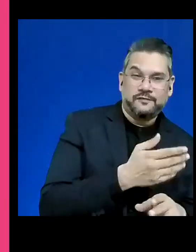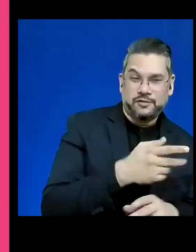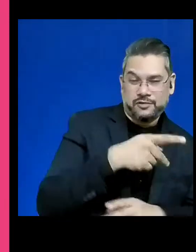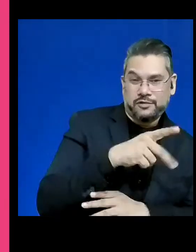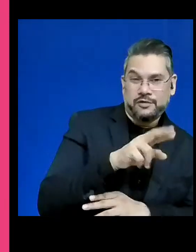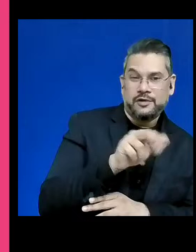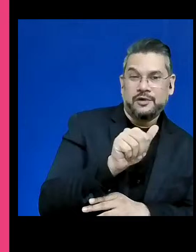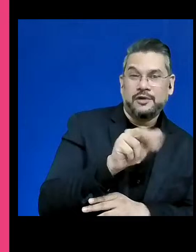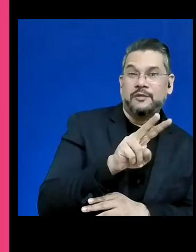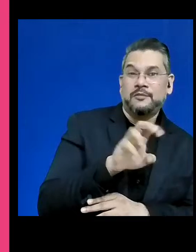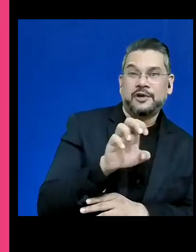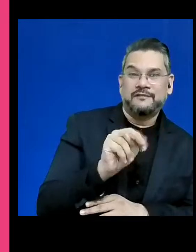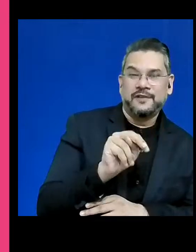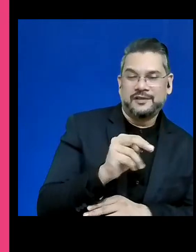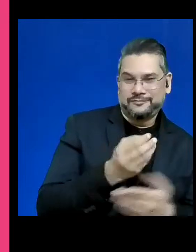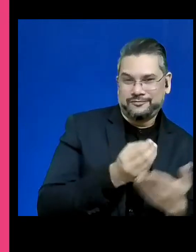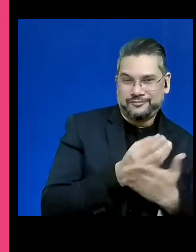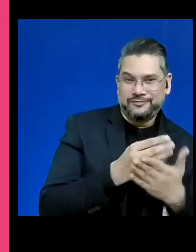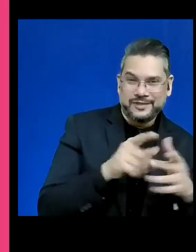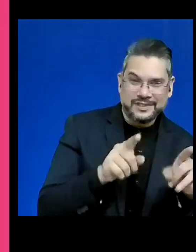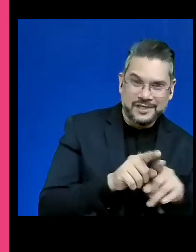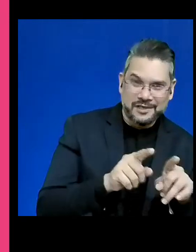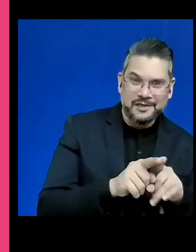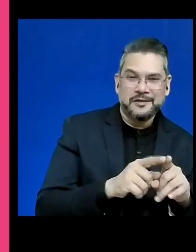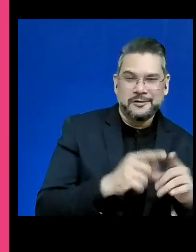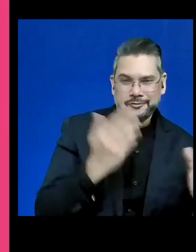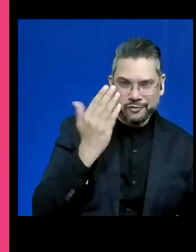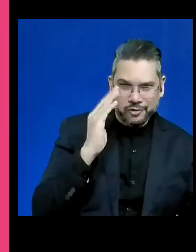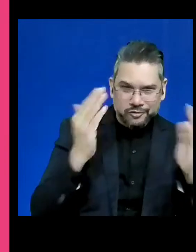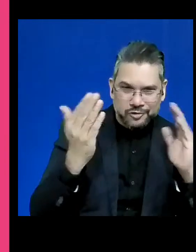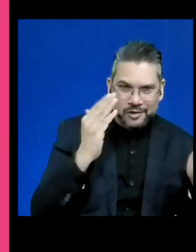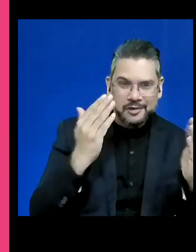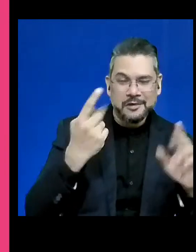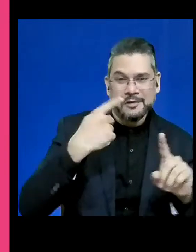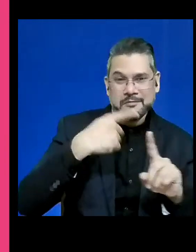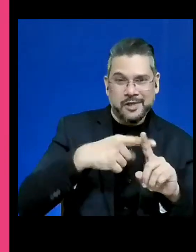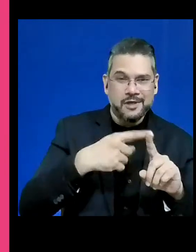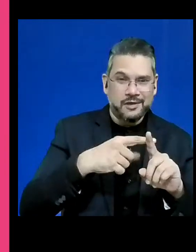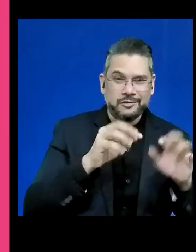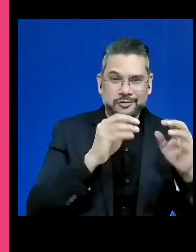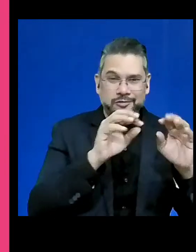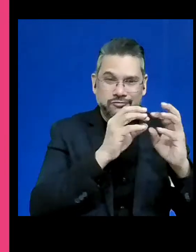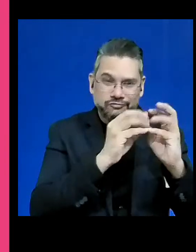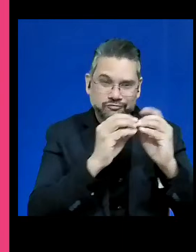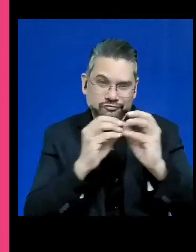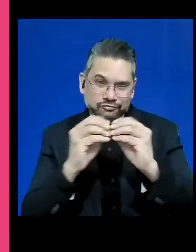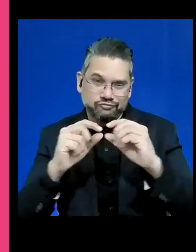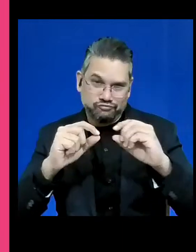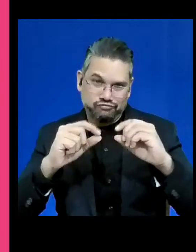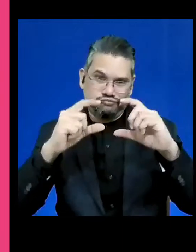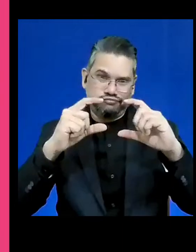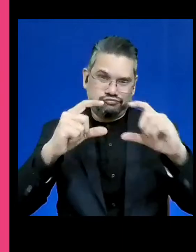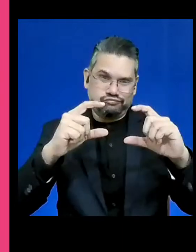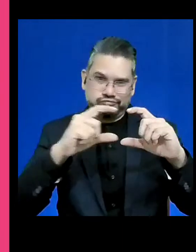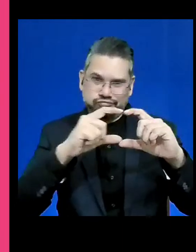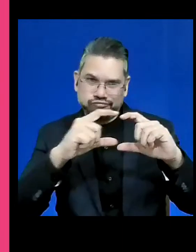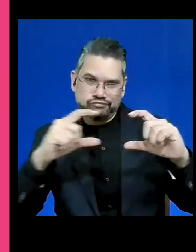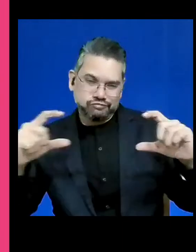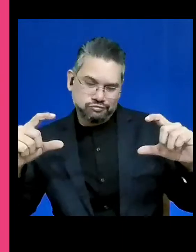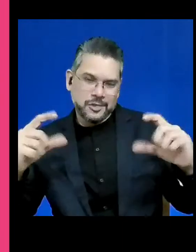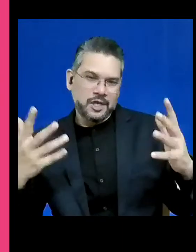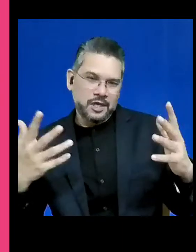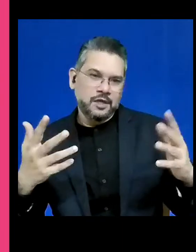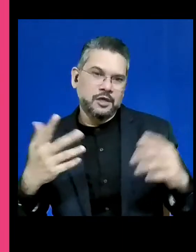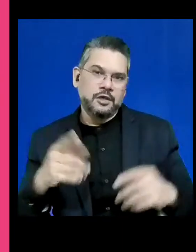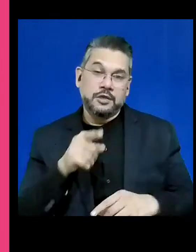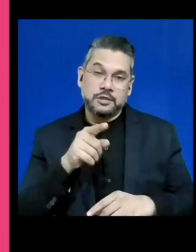font size can be adjusted and that font size is appropriate. So you should always be using real text, not images of